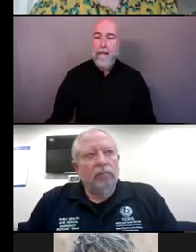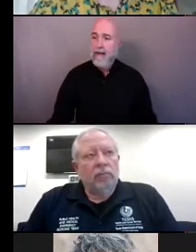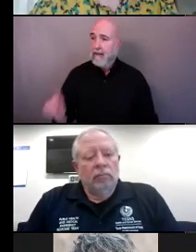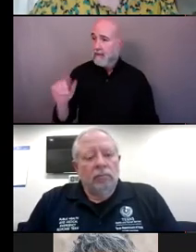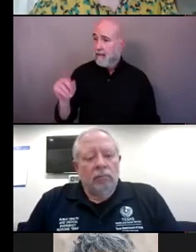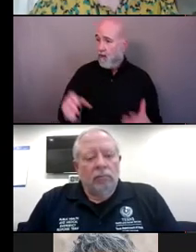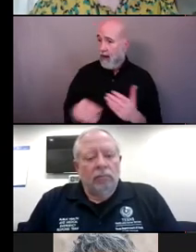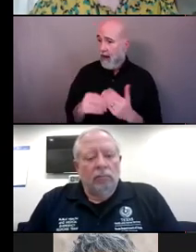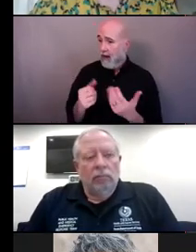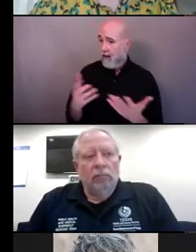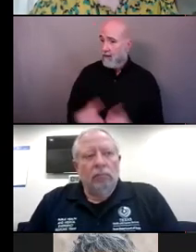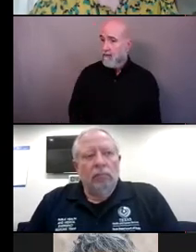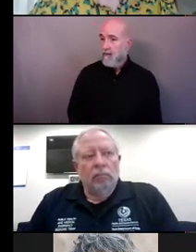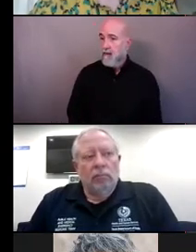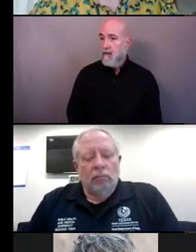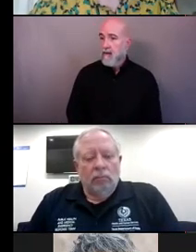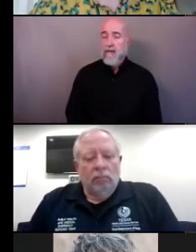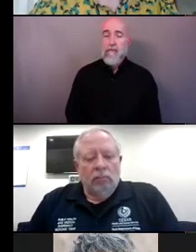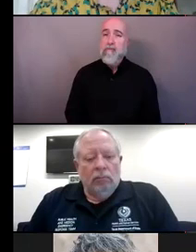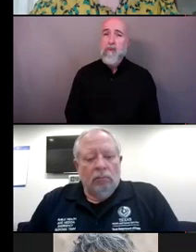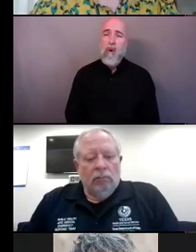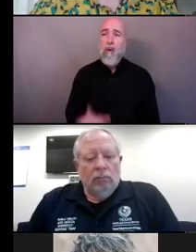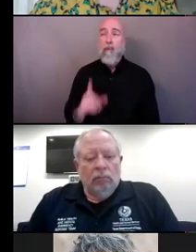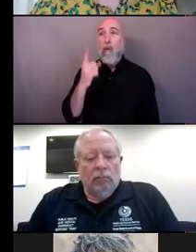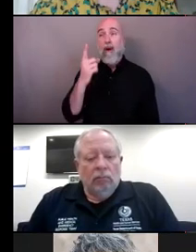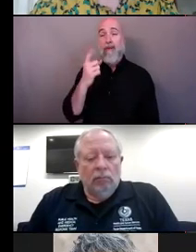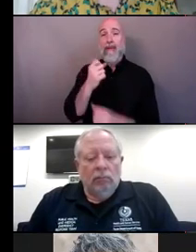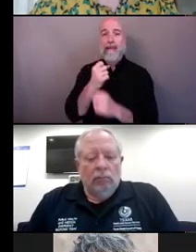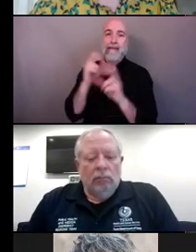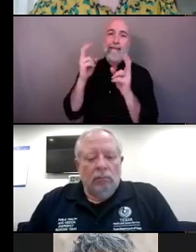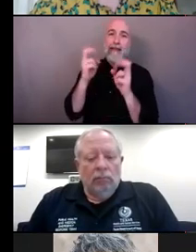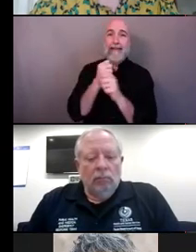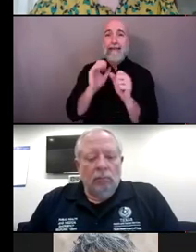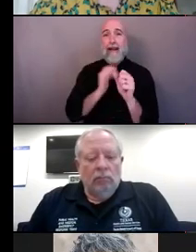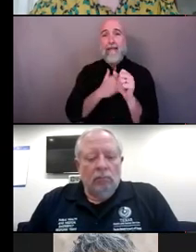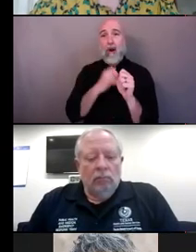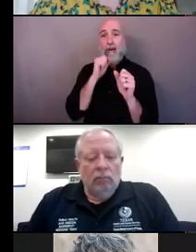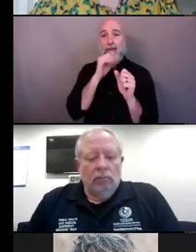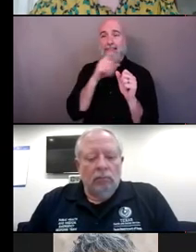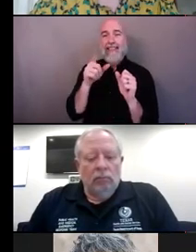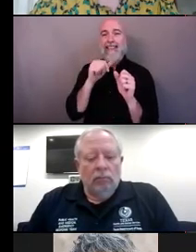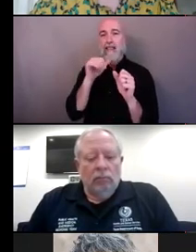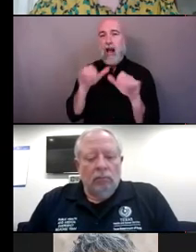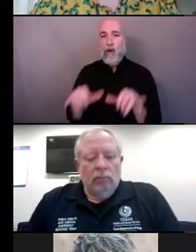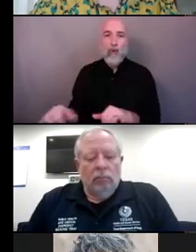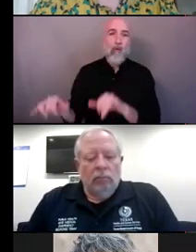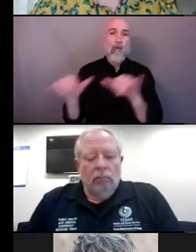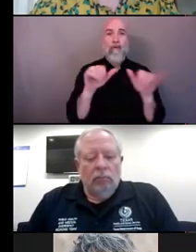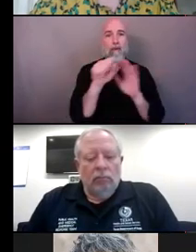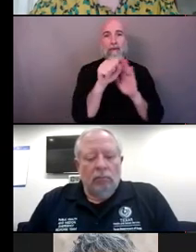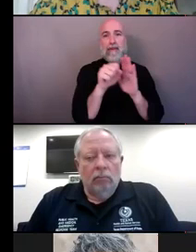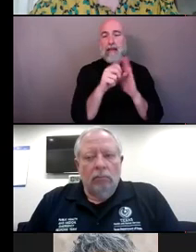Not a lot more. I think one of the things is that the Save Our Seniors program is not a uniform program across the